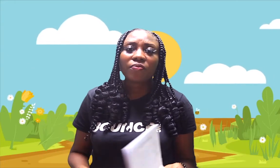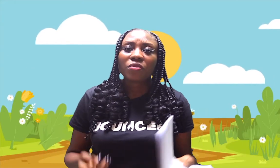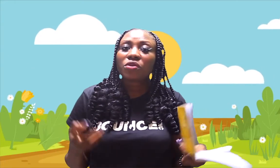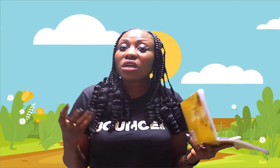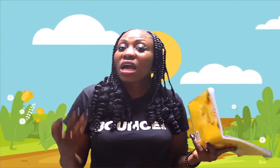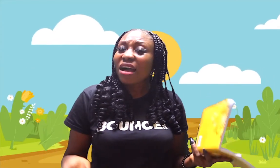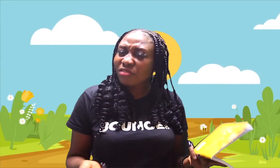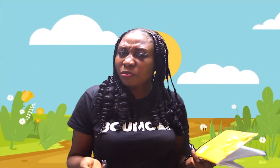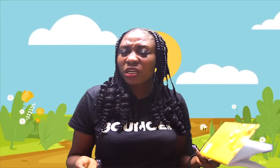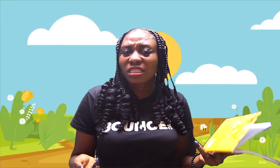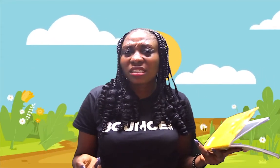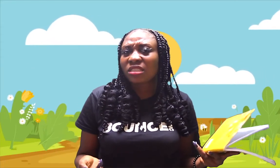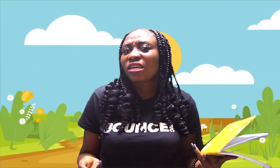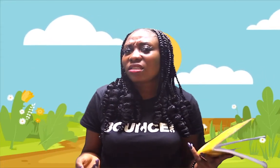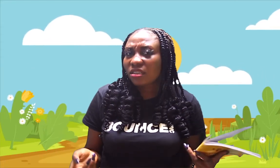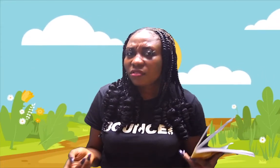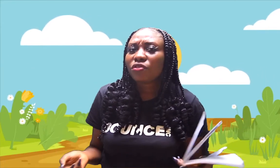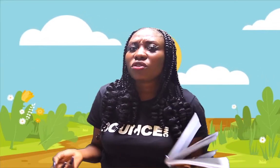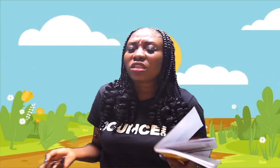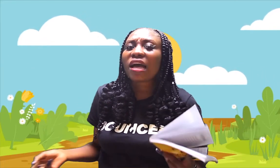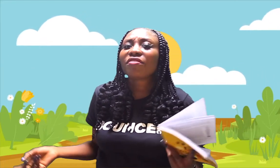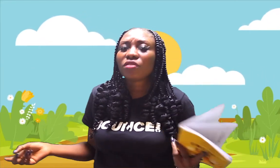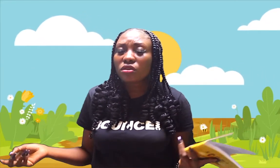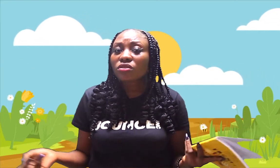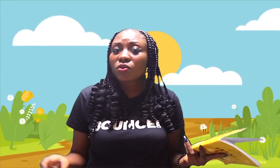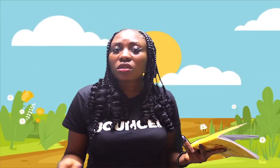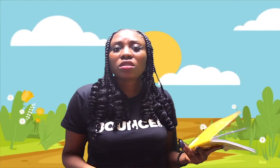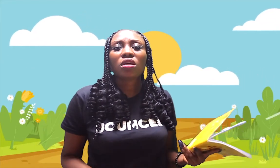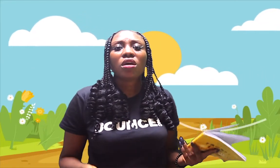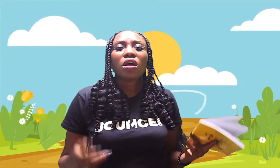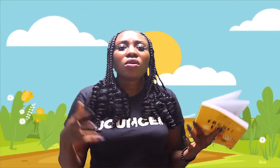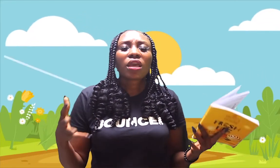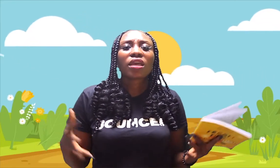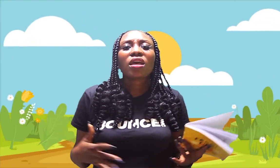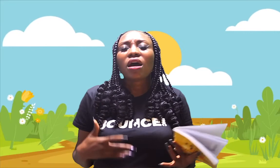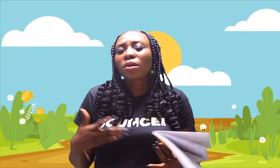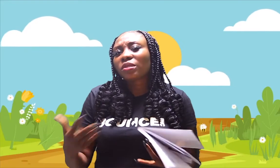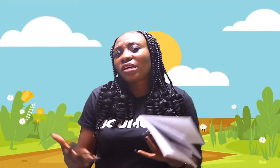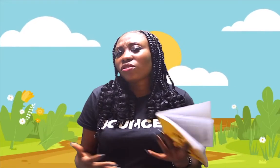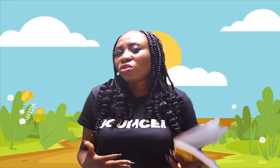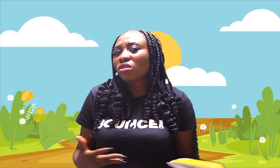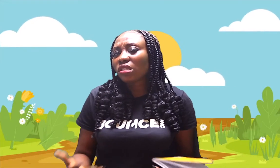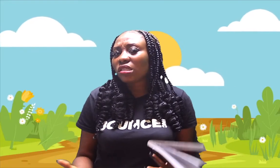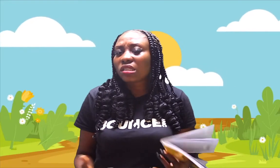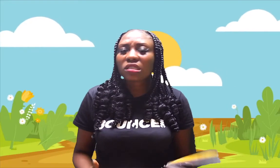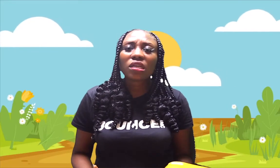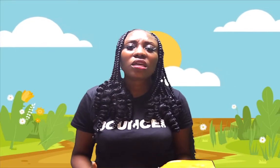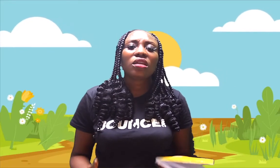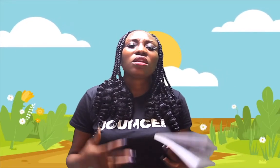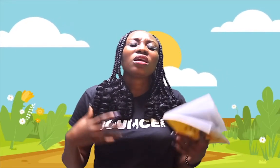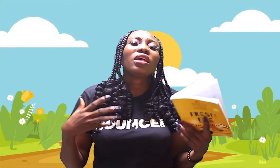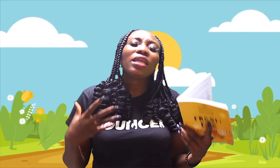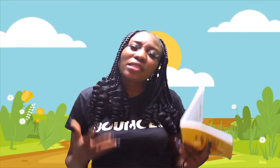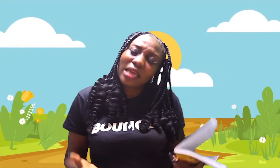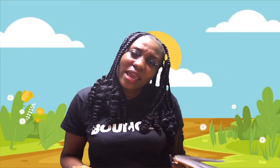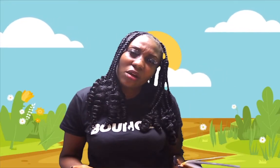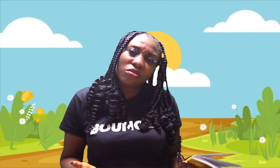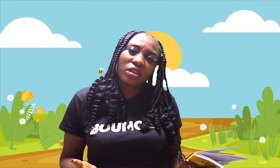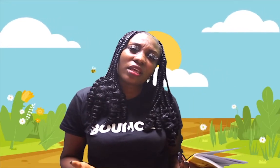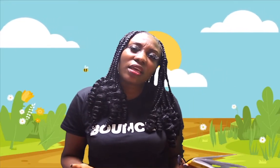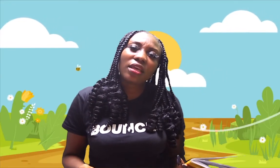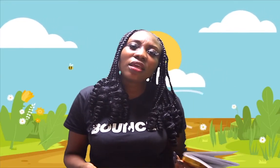water. You can have your pocket sanitizer if you still have those ones. Okay, observe social distancing,